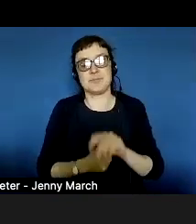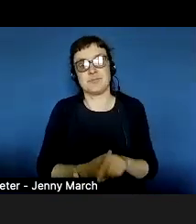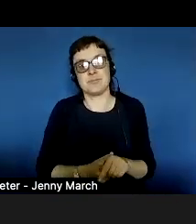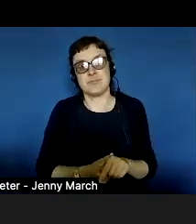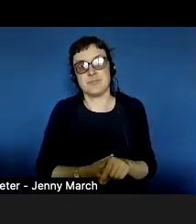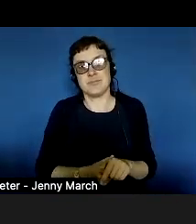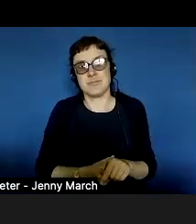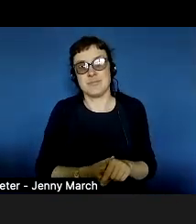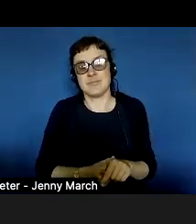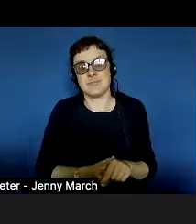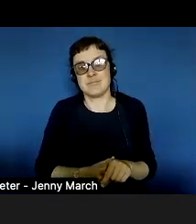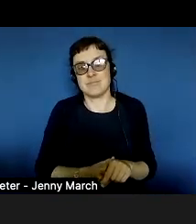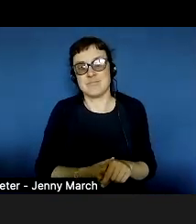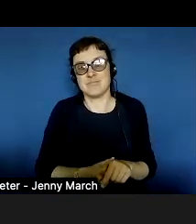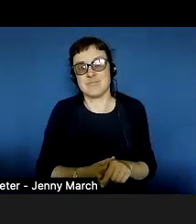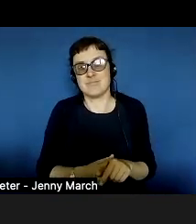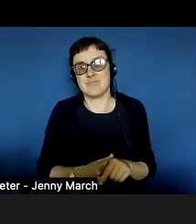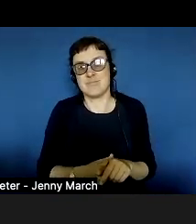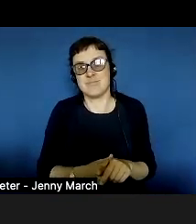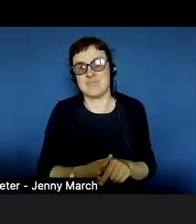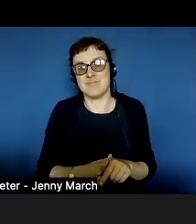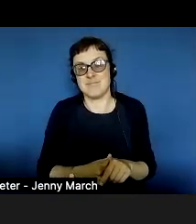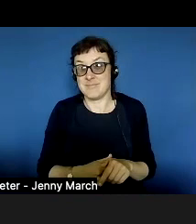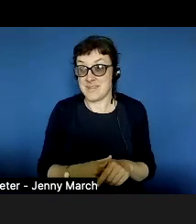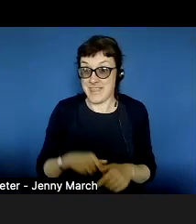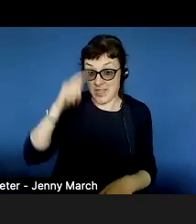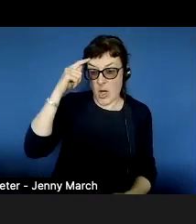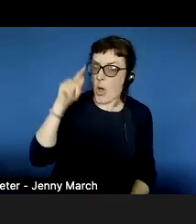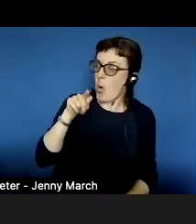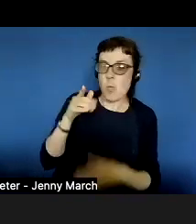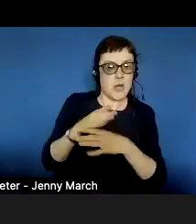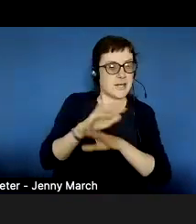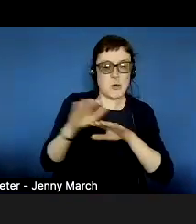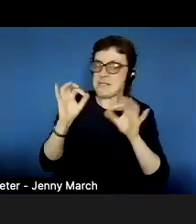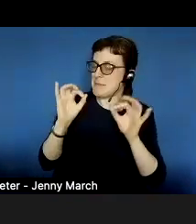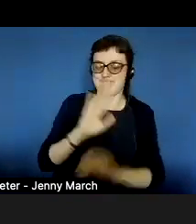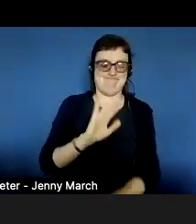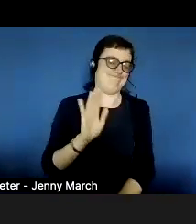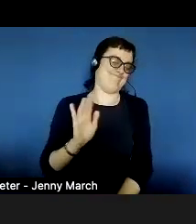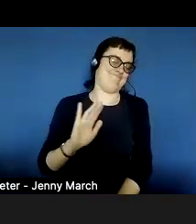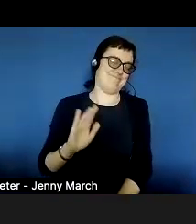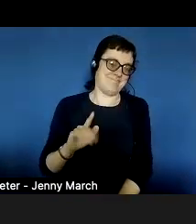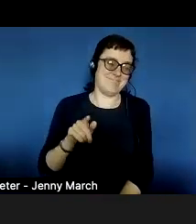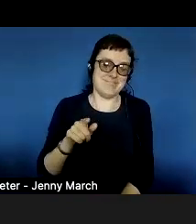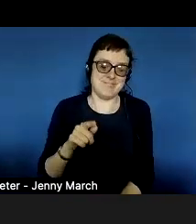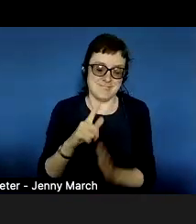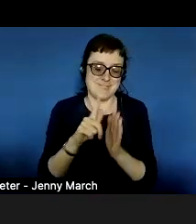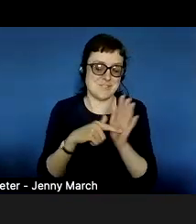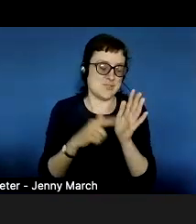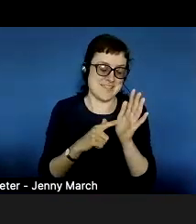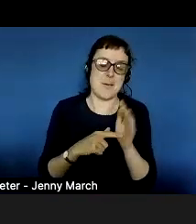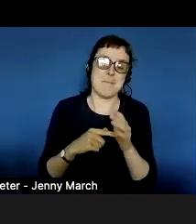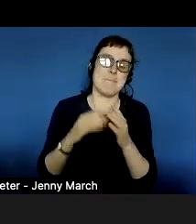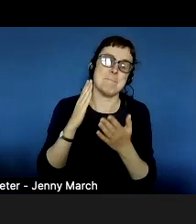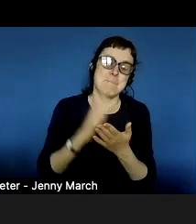I don't think she would have ever called any of the work not special, I'm glad to say. I think Joyce Lang was very much a believer that the work that she collected